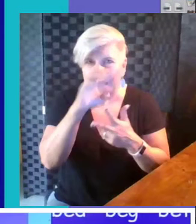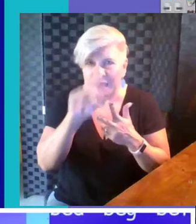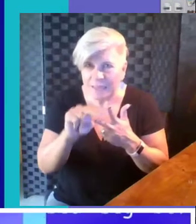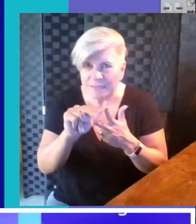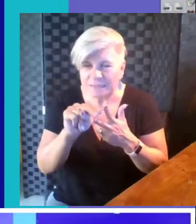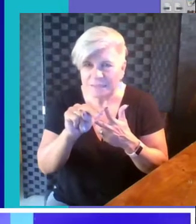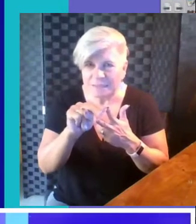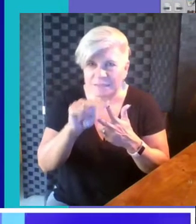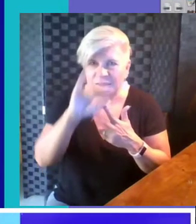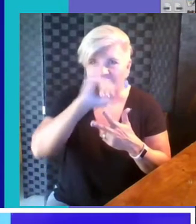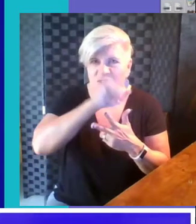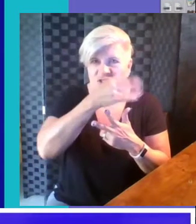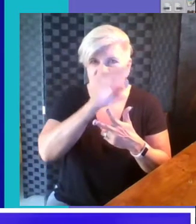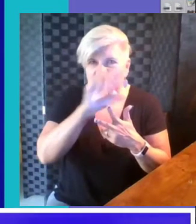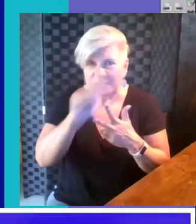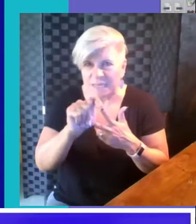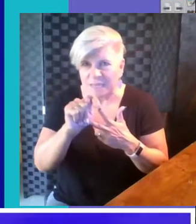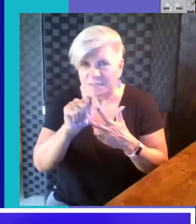h-en,